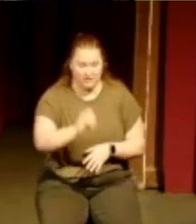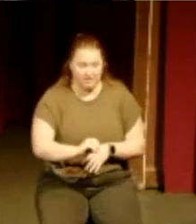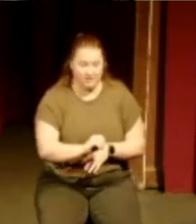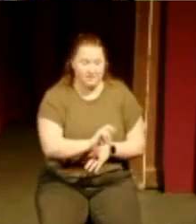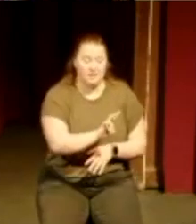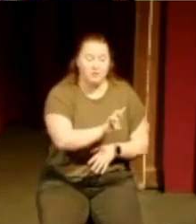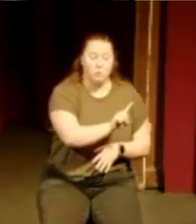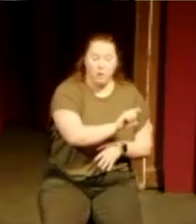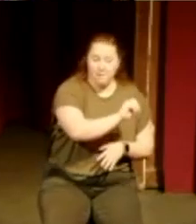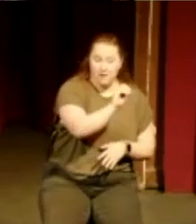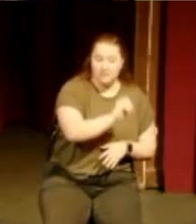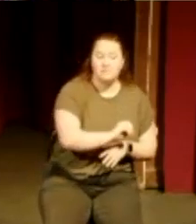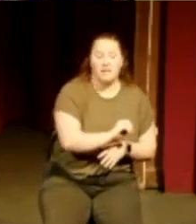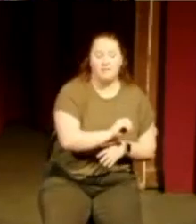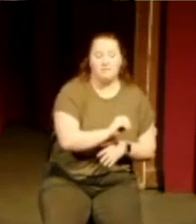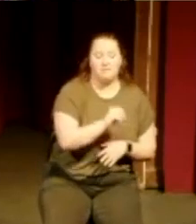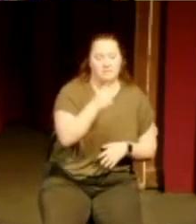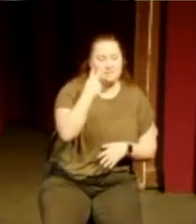were Hispanic.